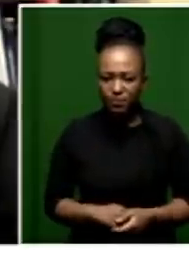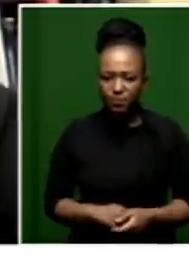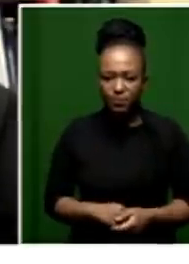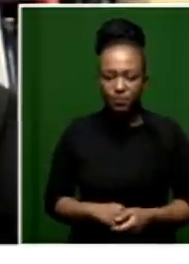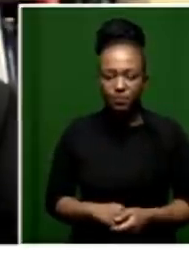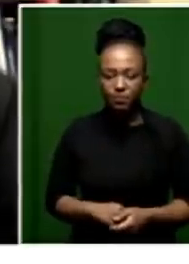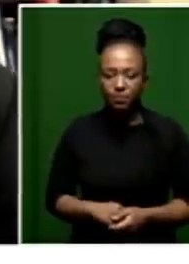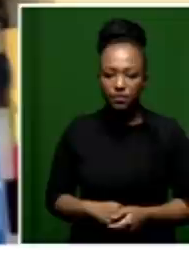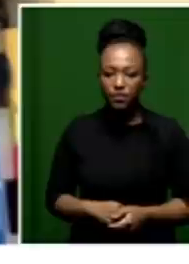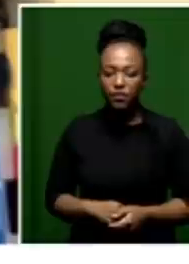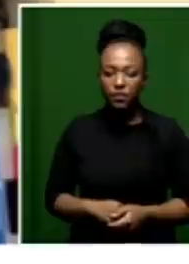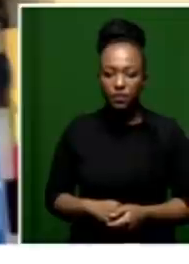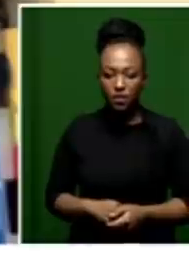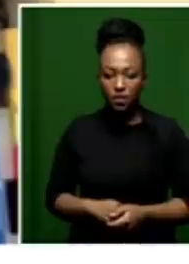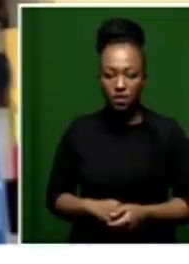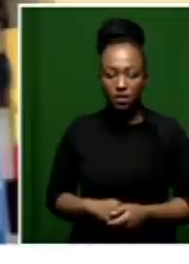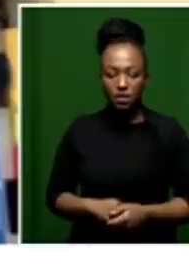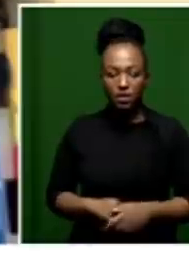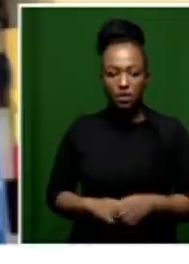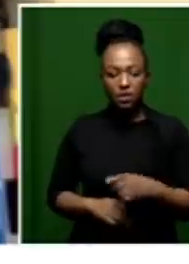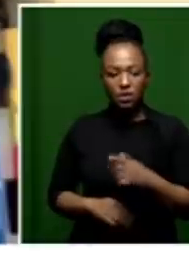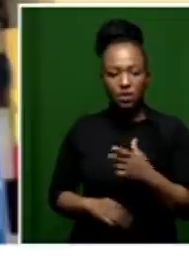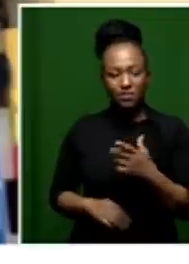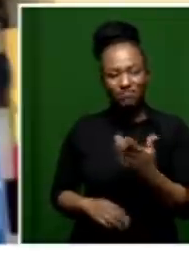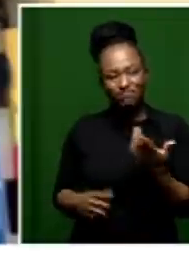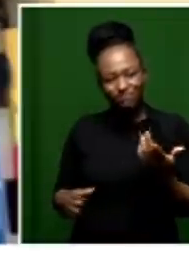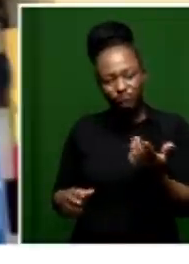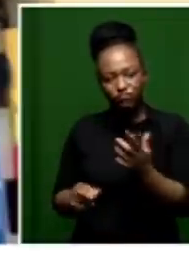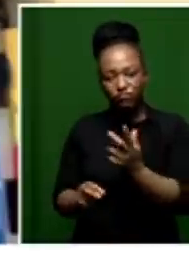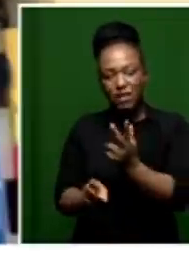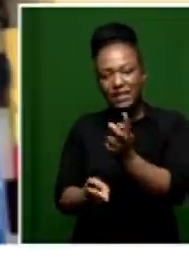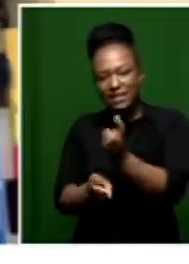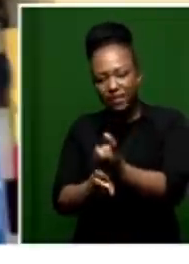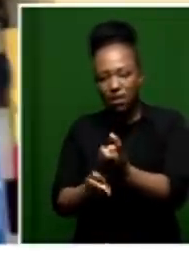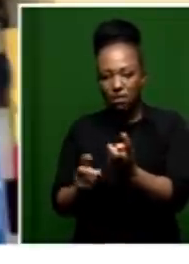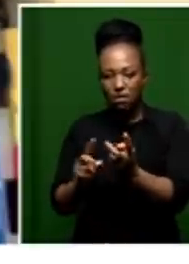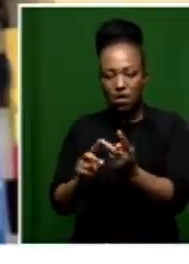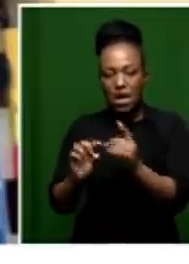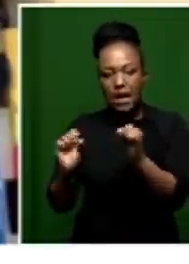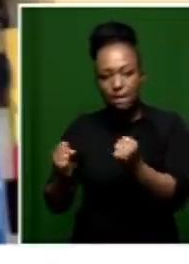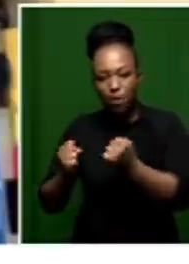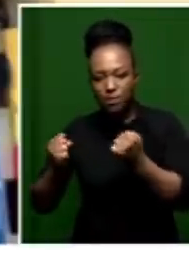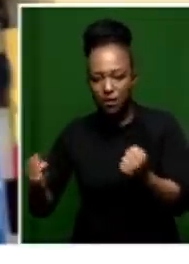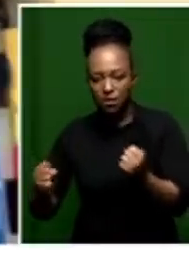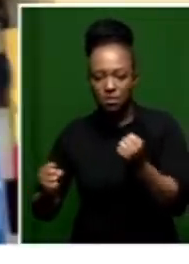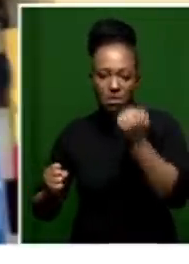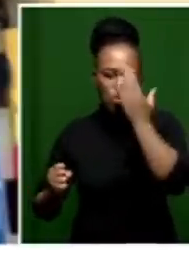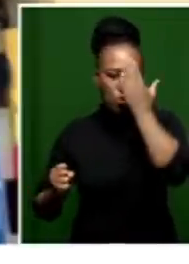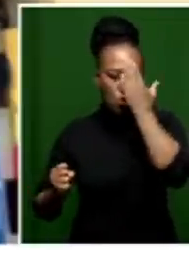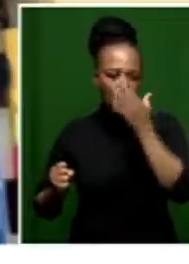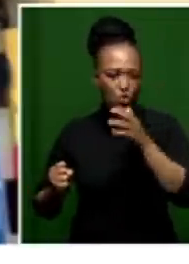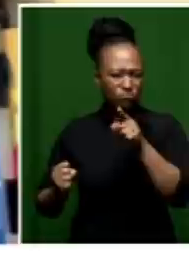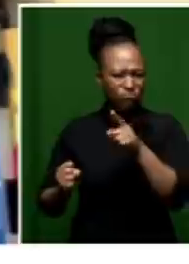Okay, it is very difficult or sometimes impossible to find the origin